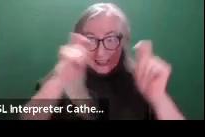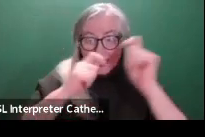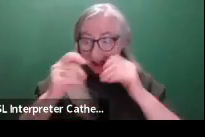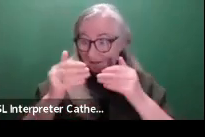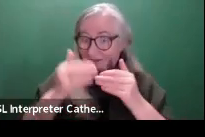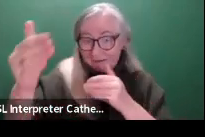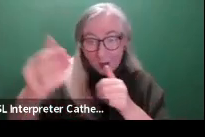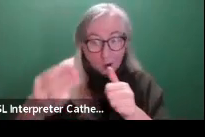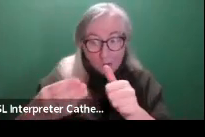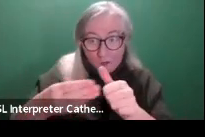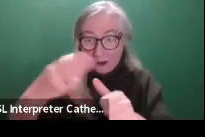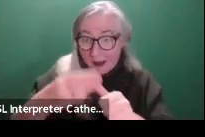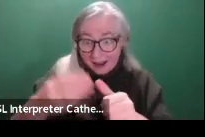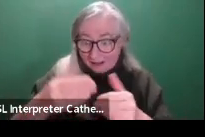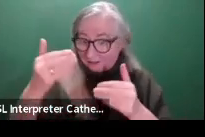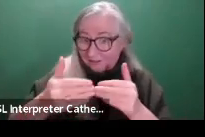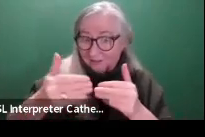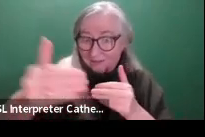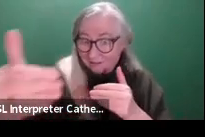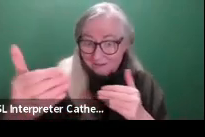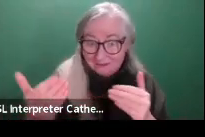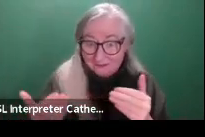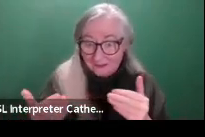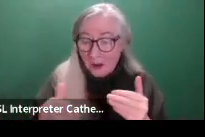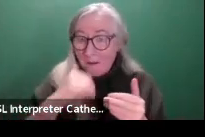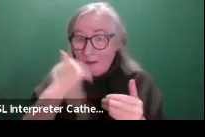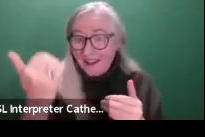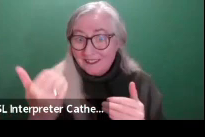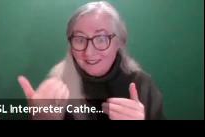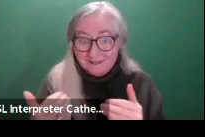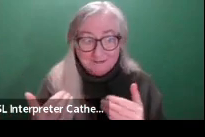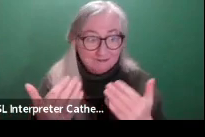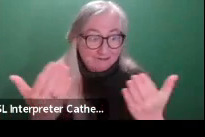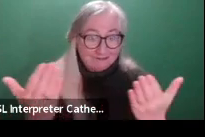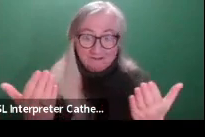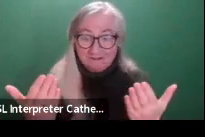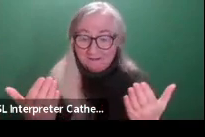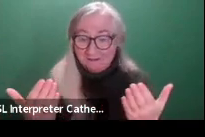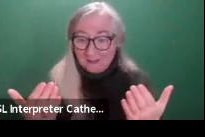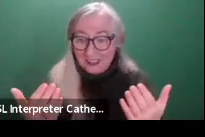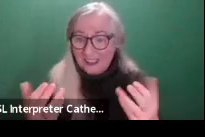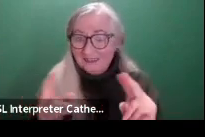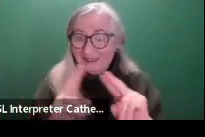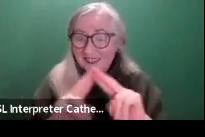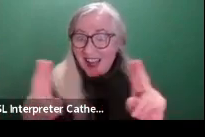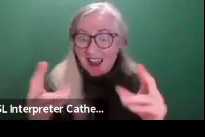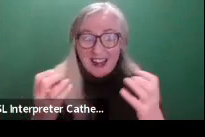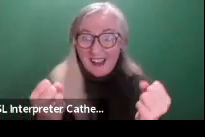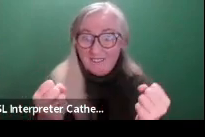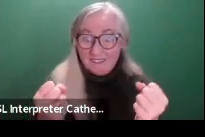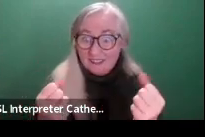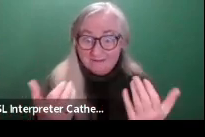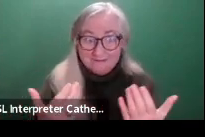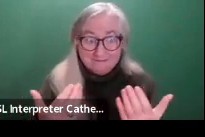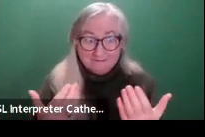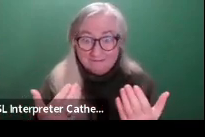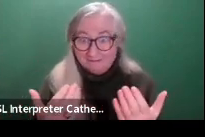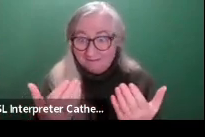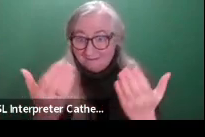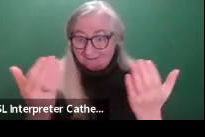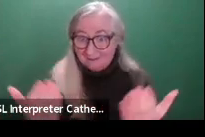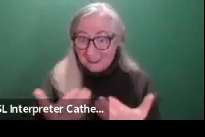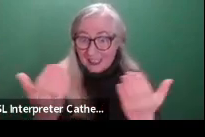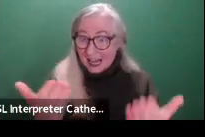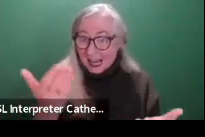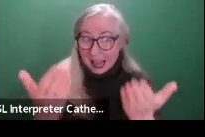this, particularly given that there's, there doesn't seem to be any likelihood that how